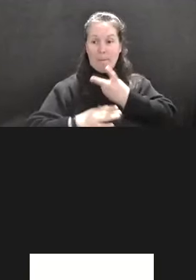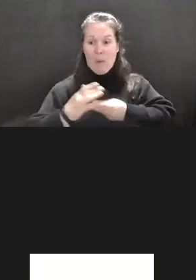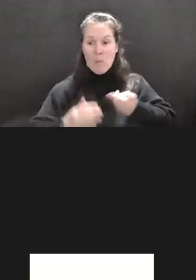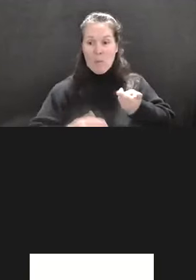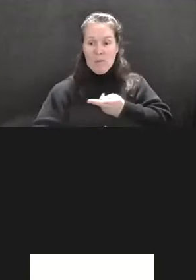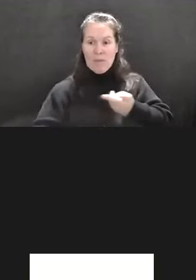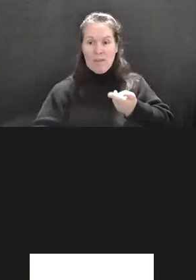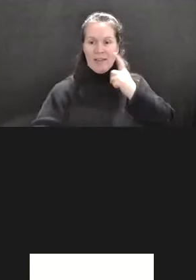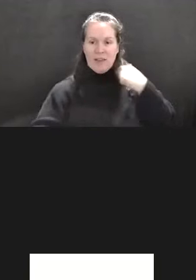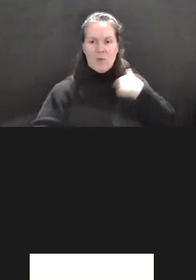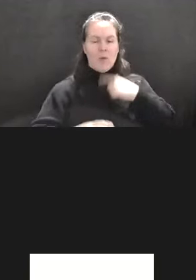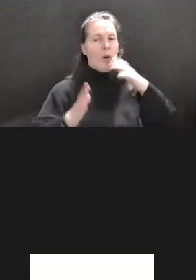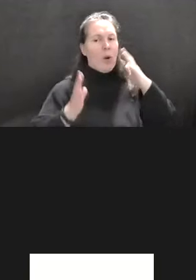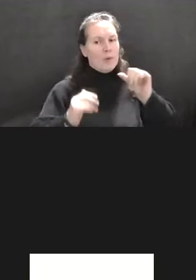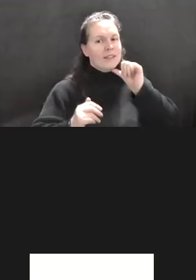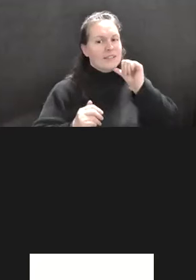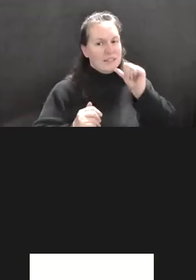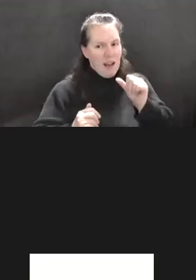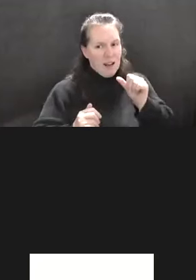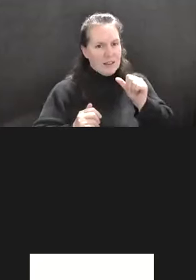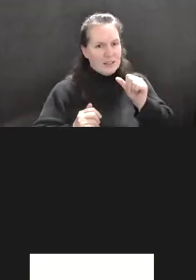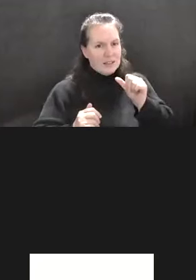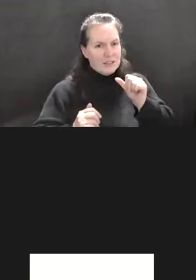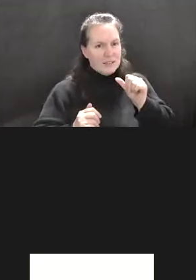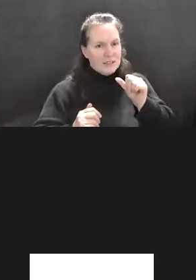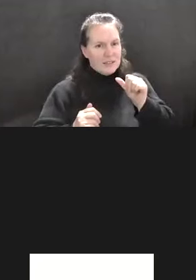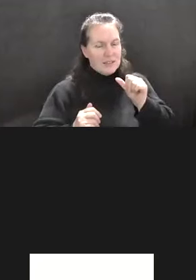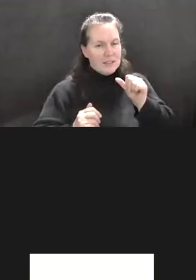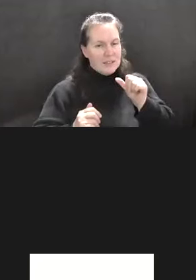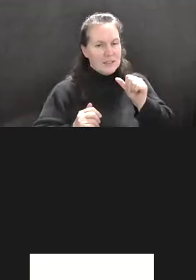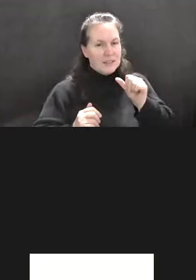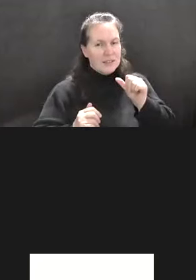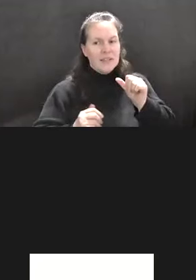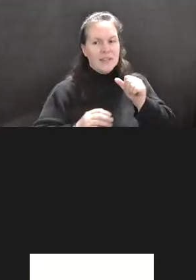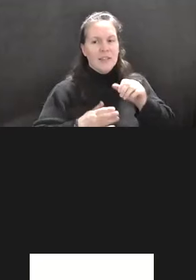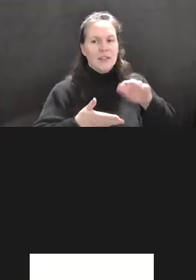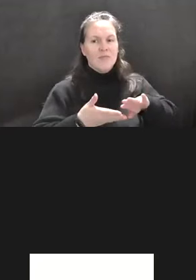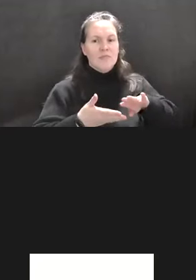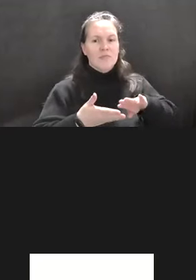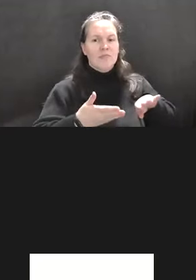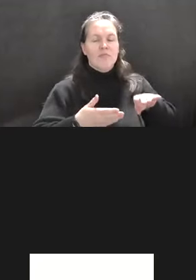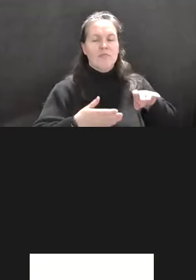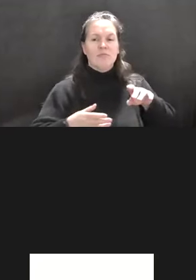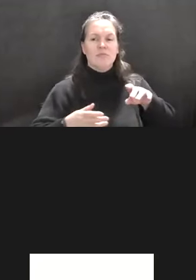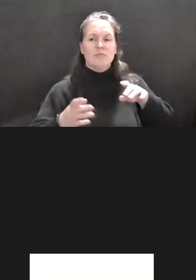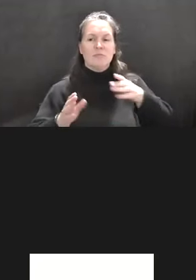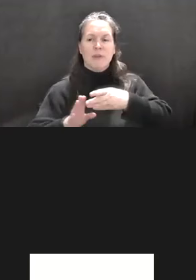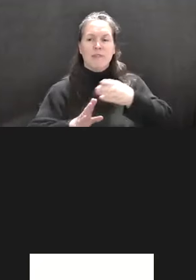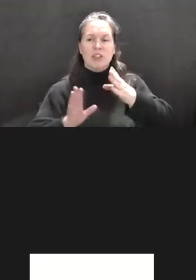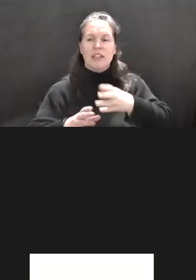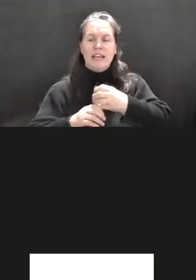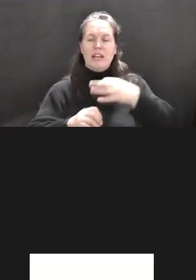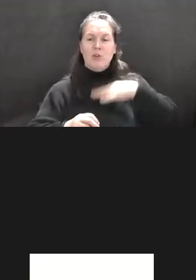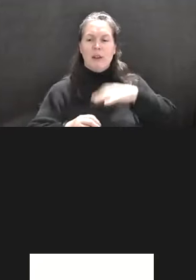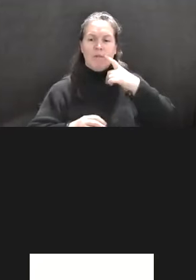I think we were hoping to not preclude a professional getting credit for both topics, the